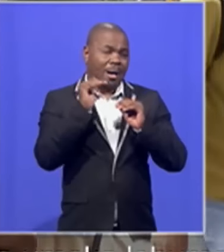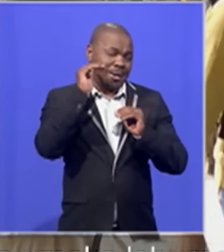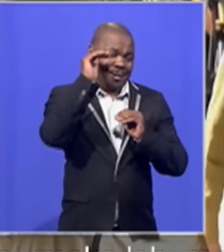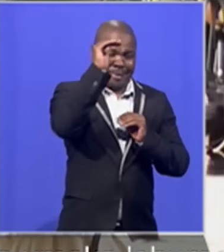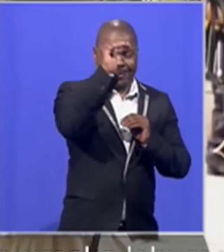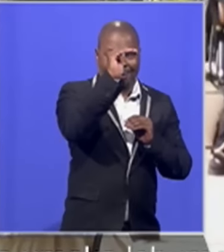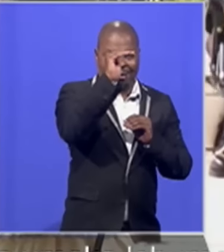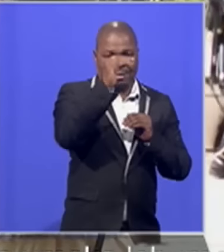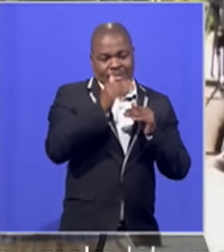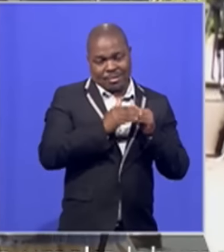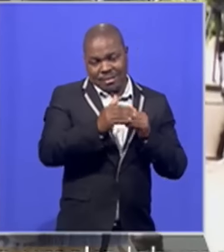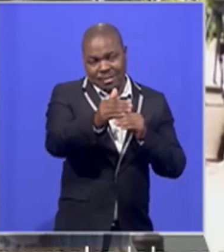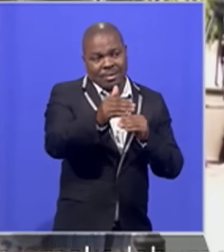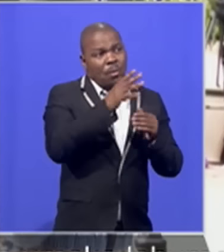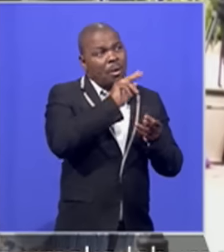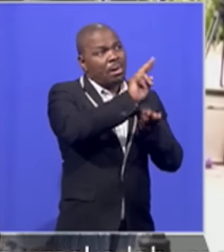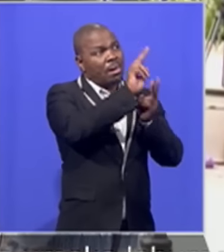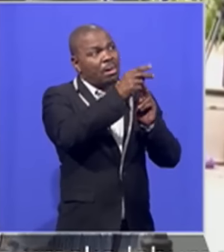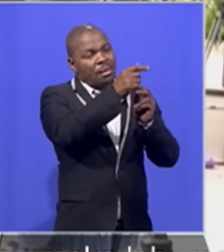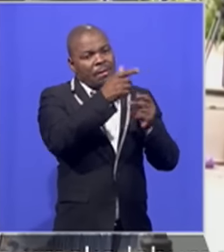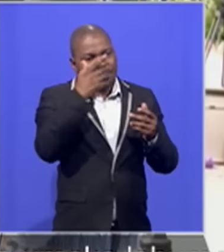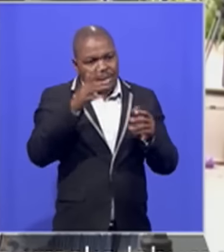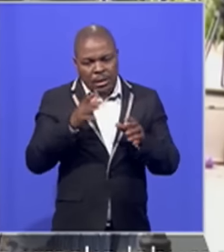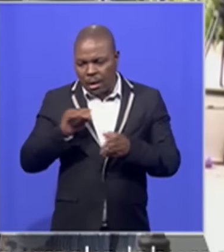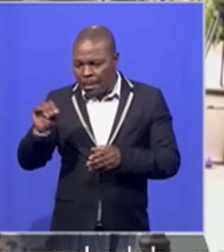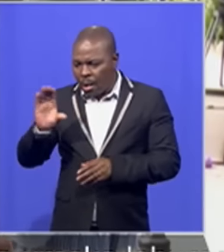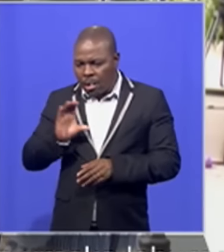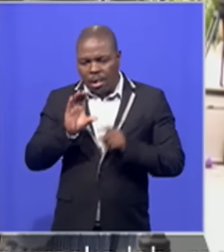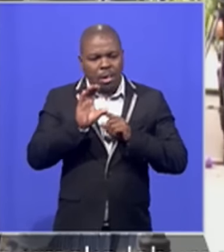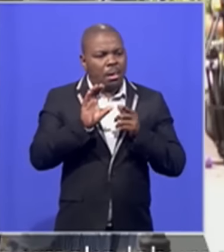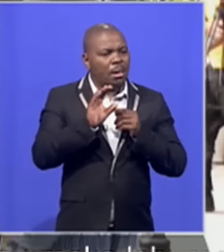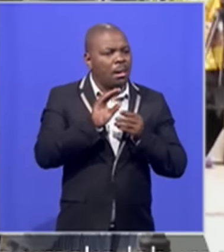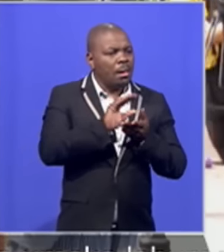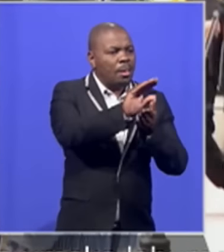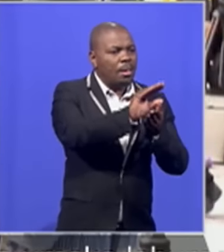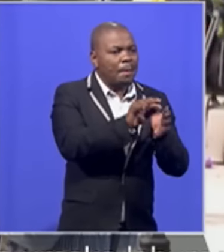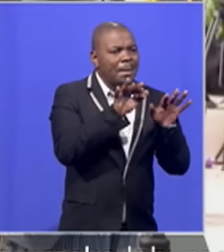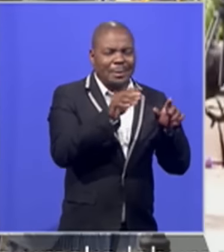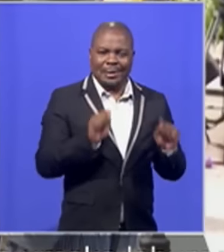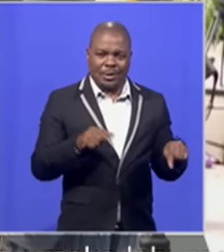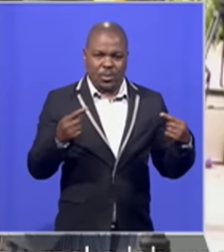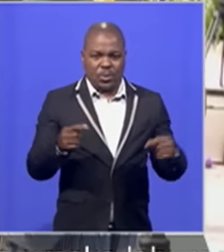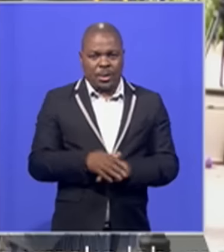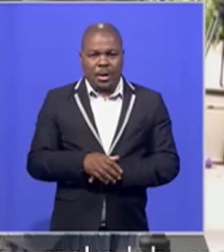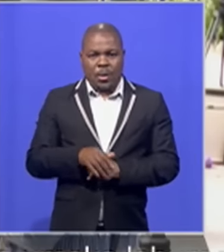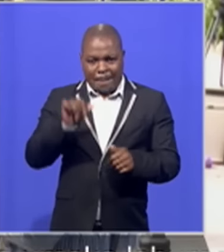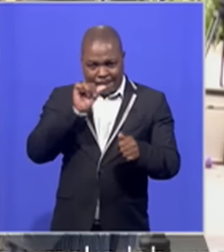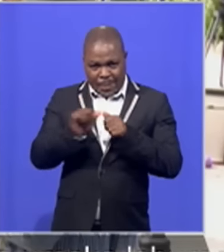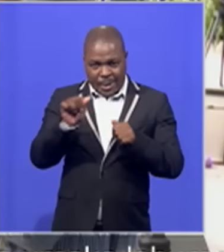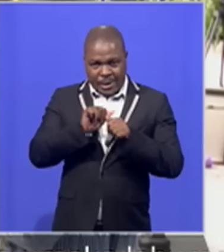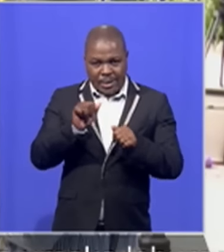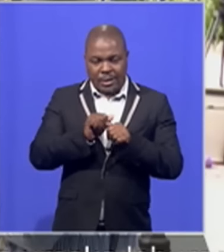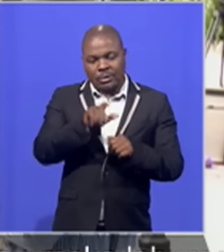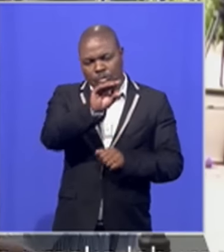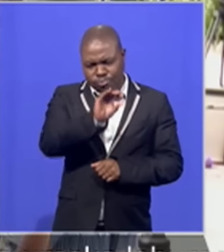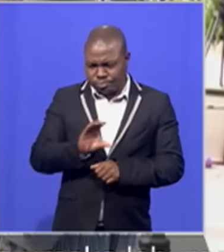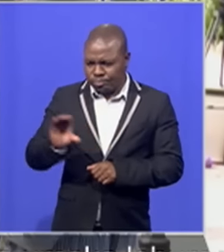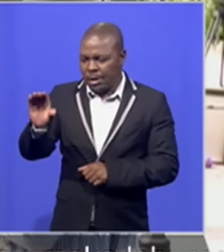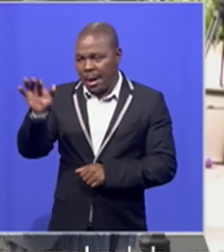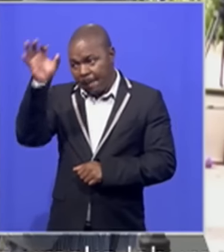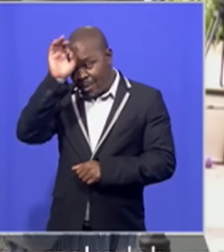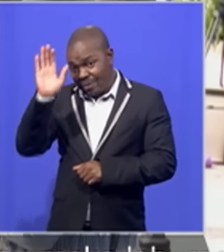re ka se re kgone re berekise madi a go sireletsa baagisane. Kabinete santsane le tona nka beretse madi a ra wa tsenya go mapolising